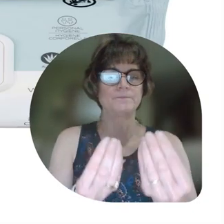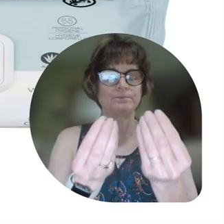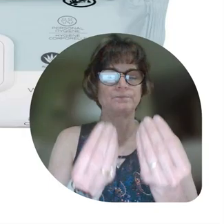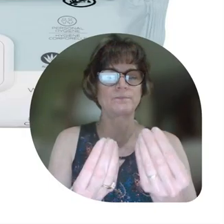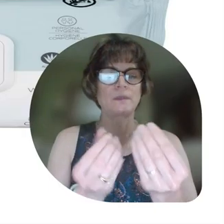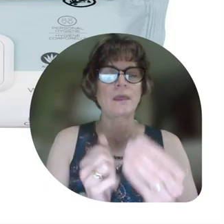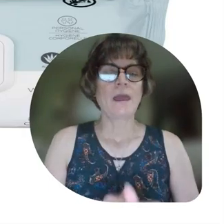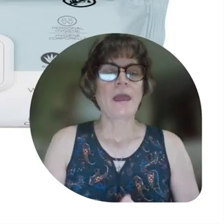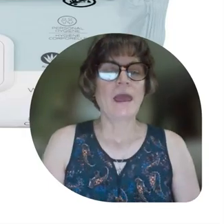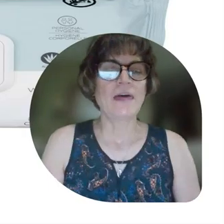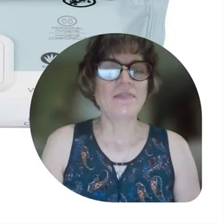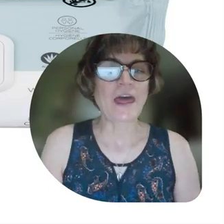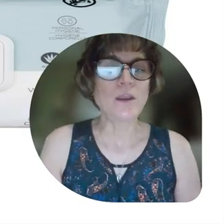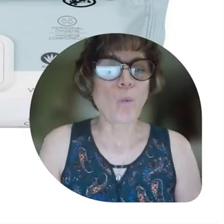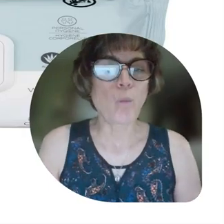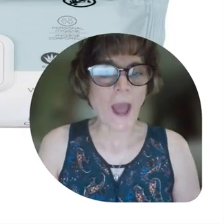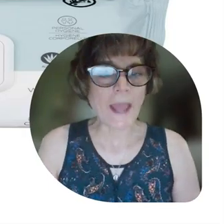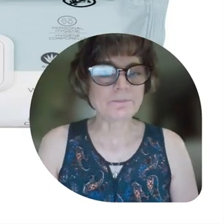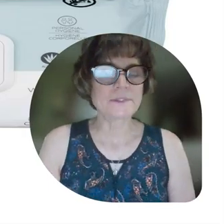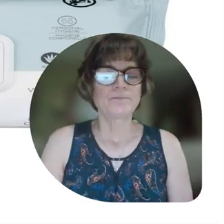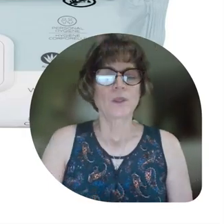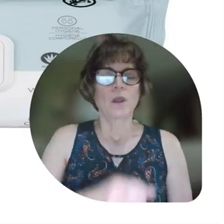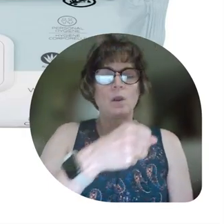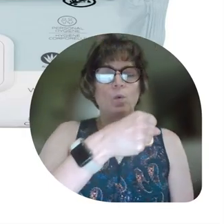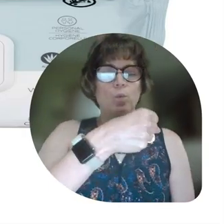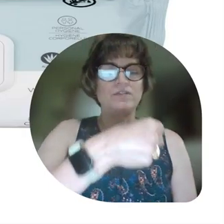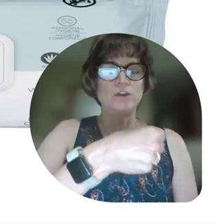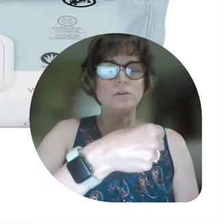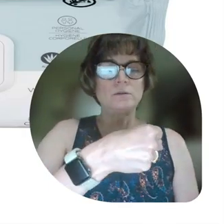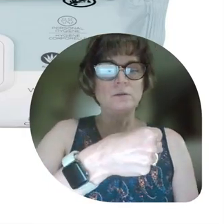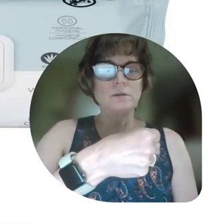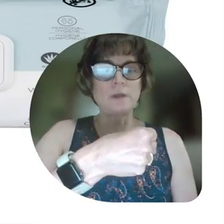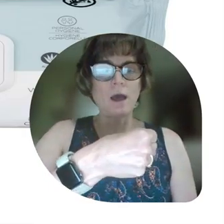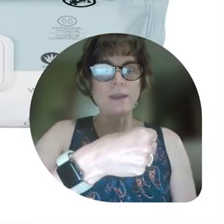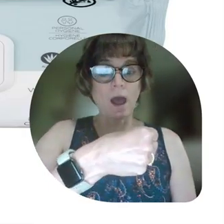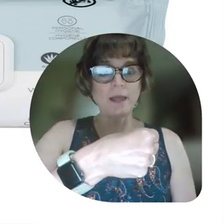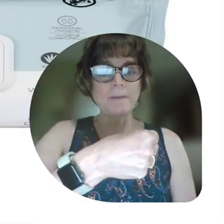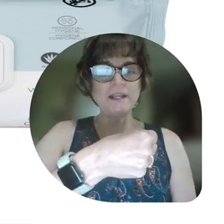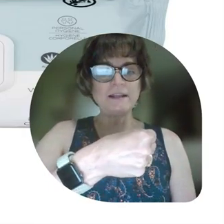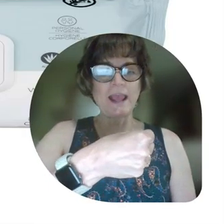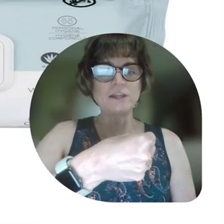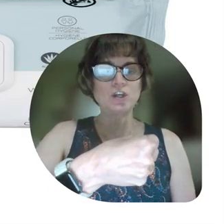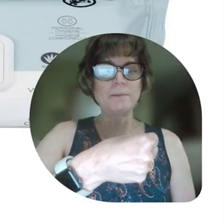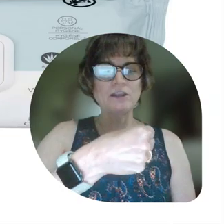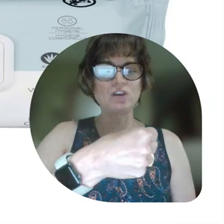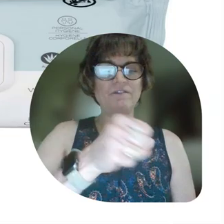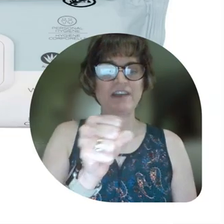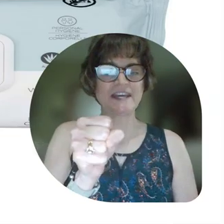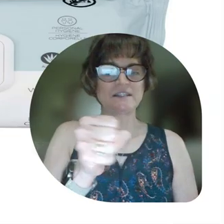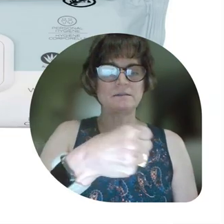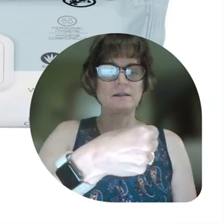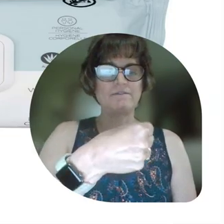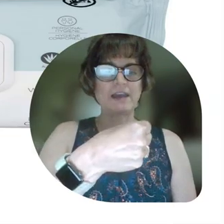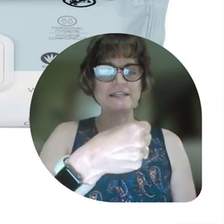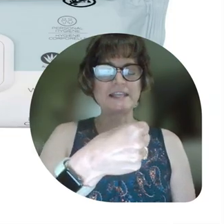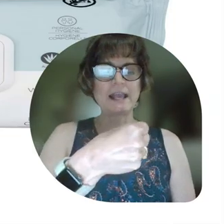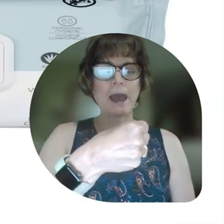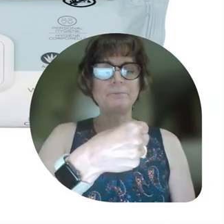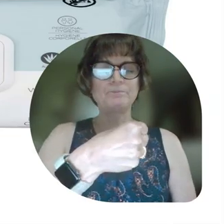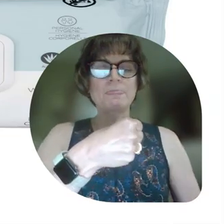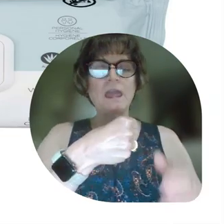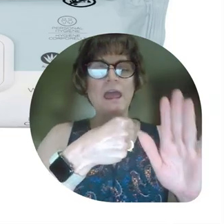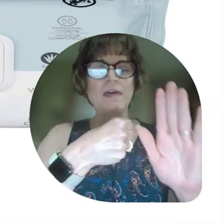Wet. And then wipe, with your non-dominant hand, you're going to make your fist